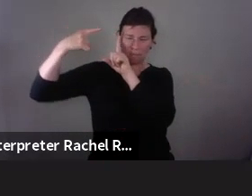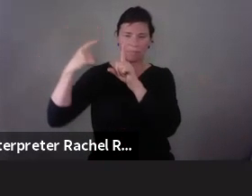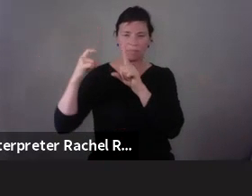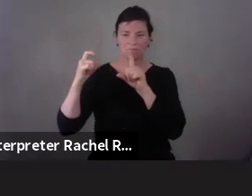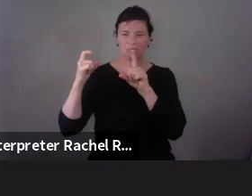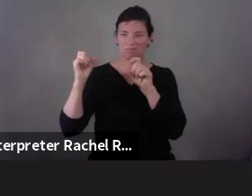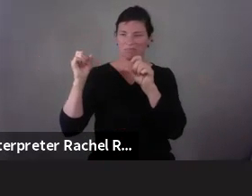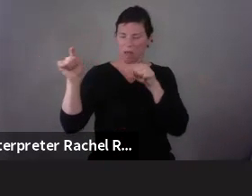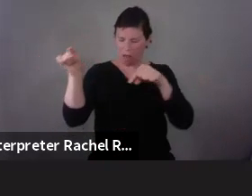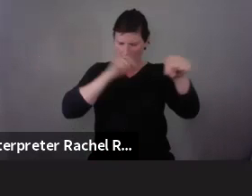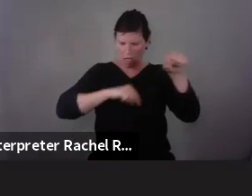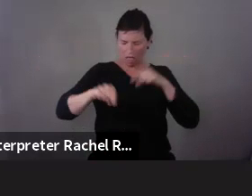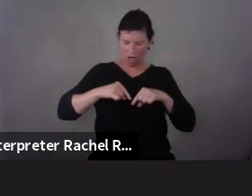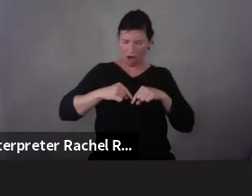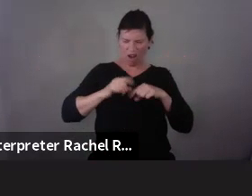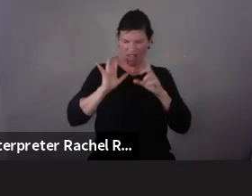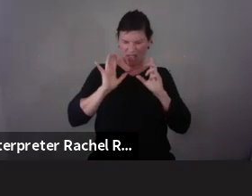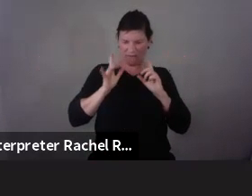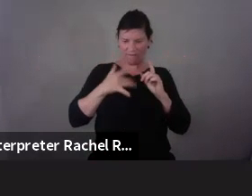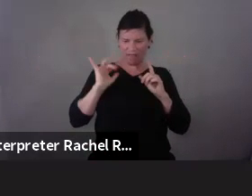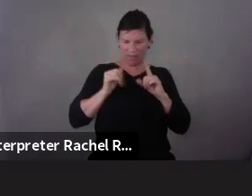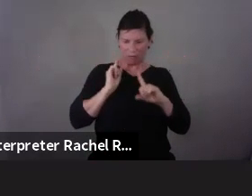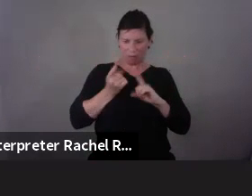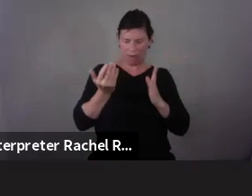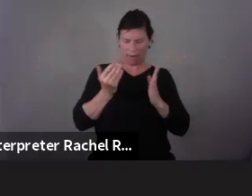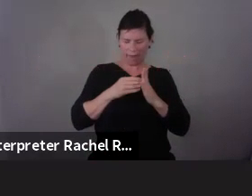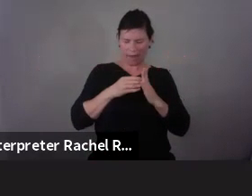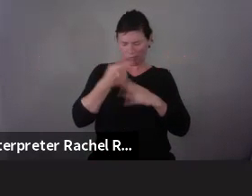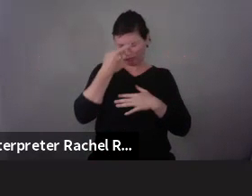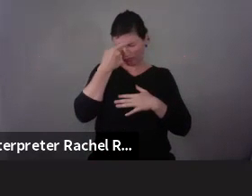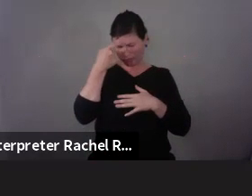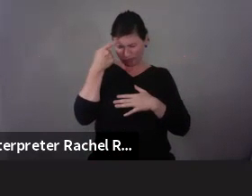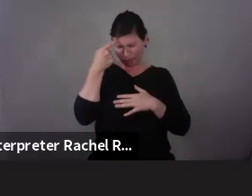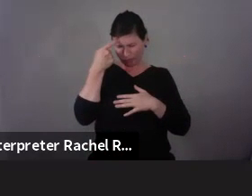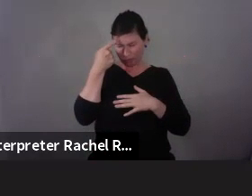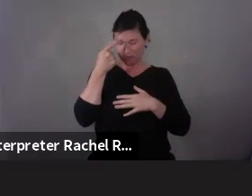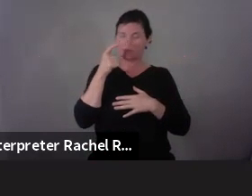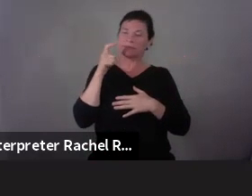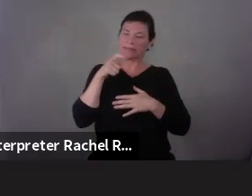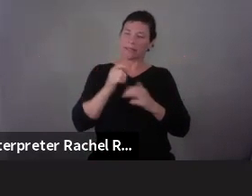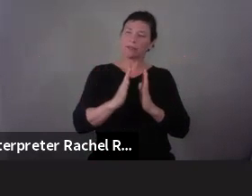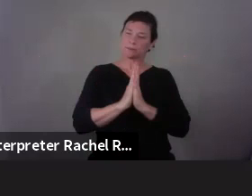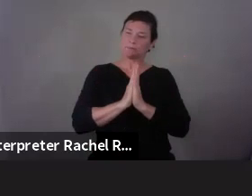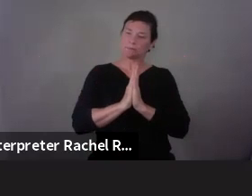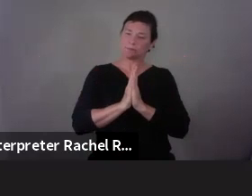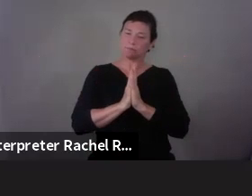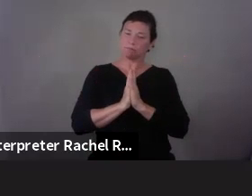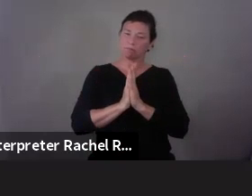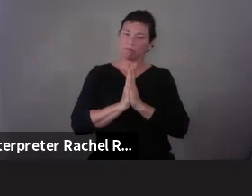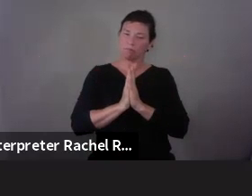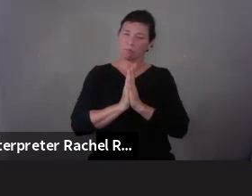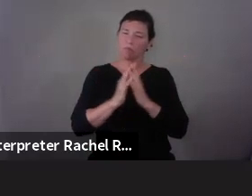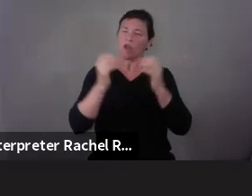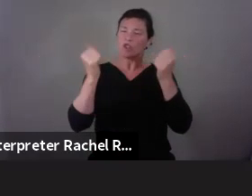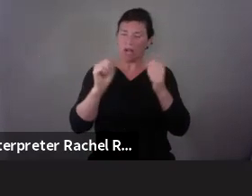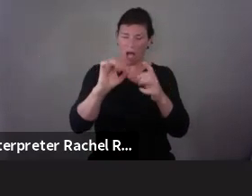right back to the original trauma. And that even requires prayer. Just stepping away from it for